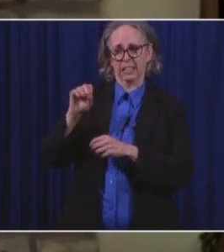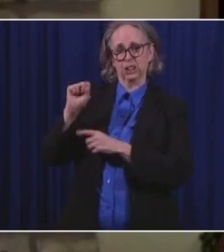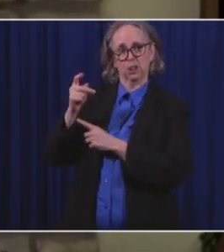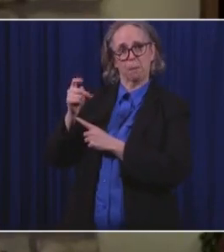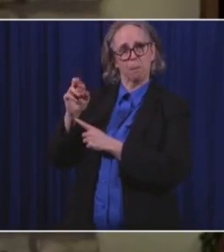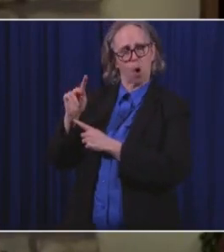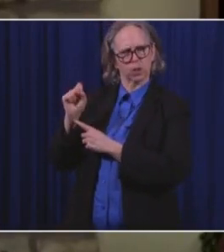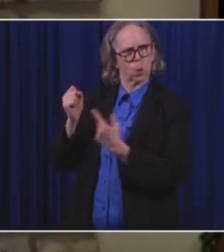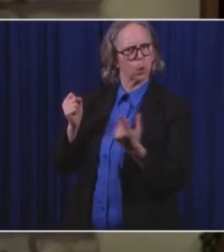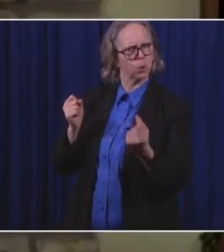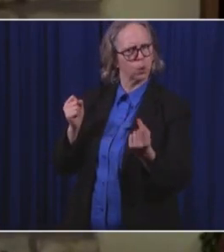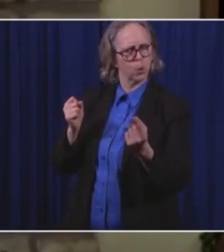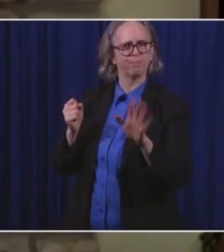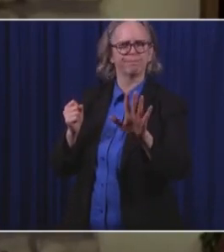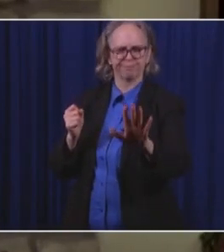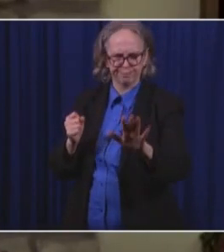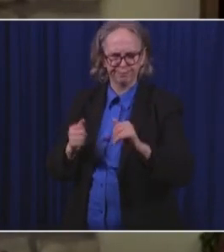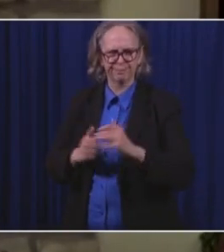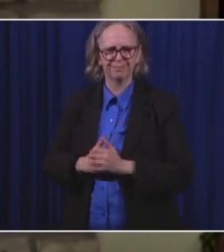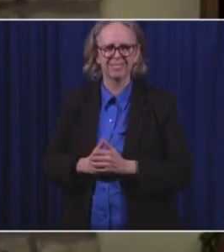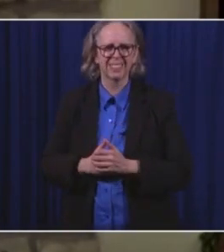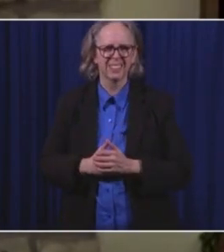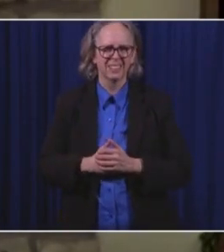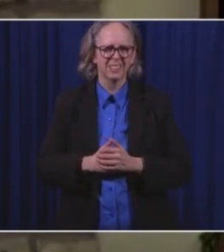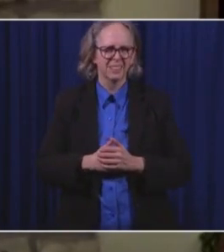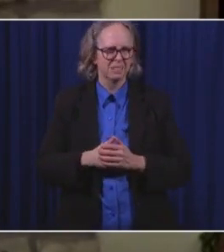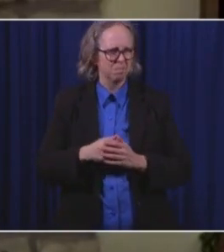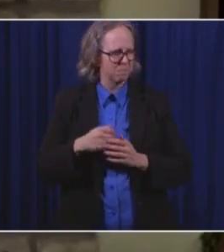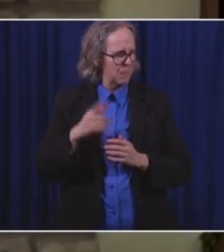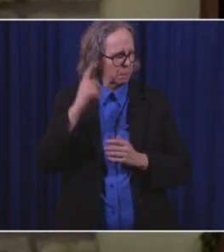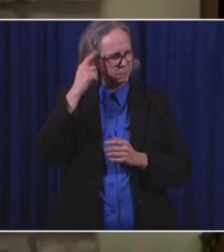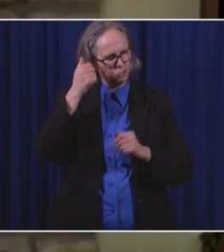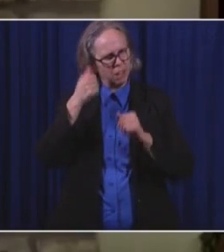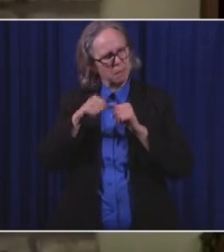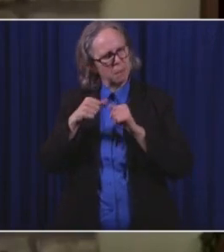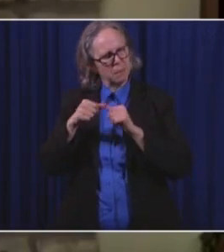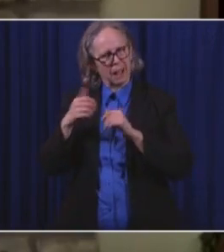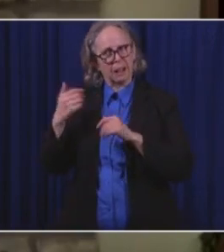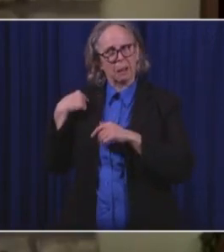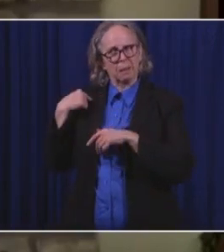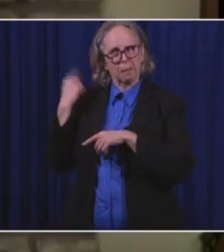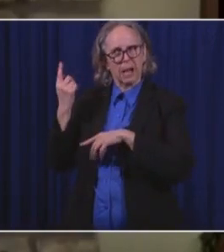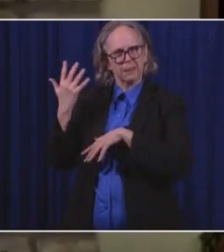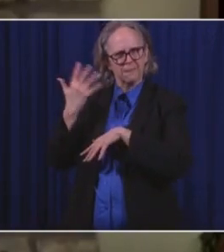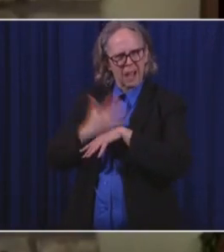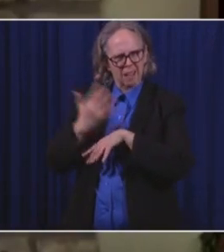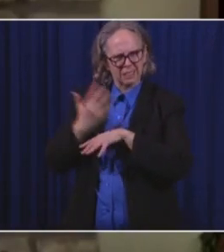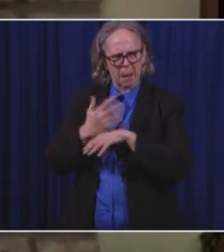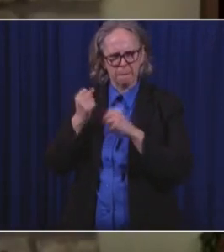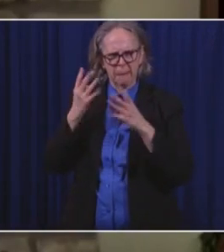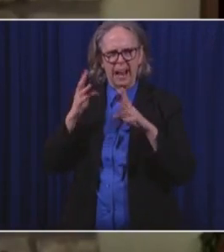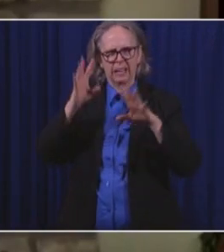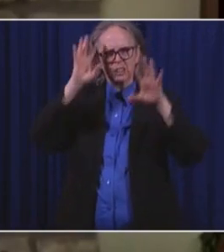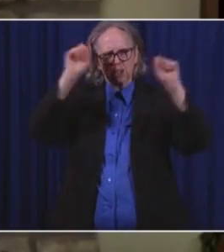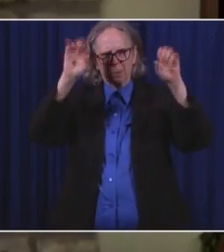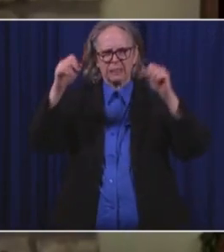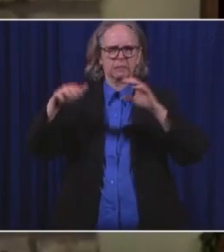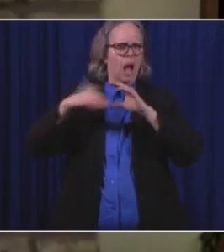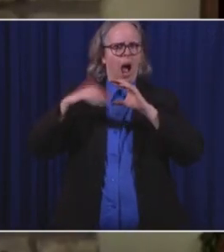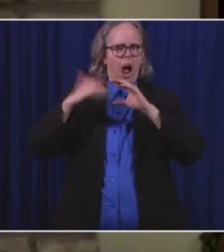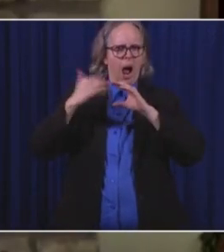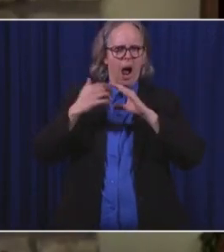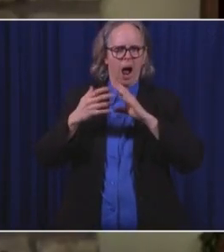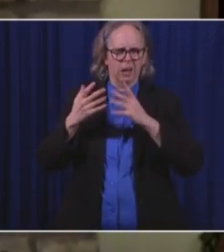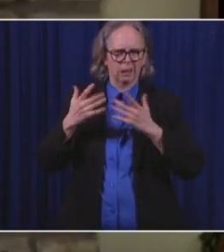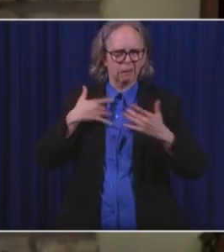have received in the last 5 days a lot of emails from superintendents, and some have said